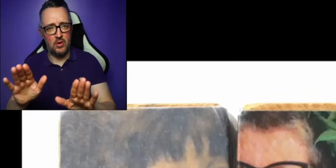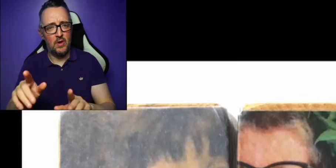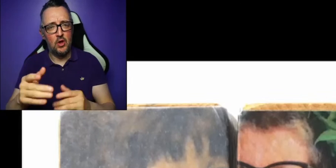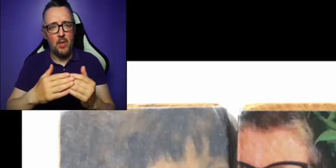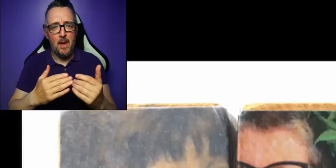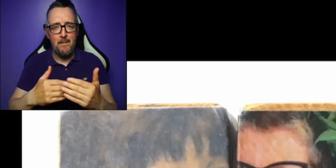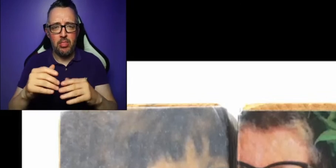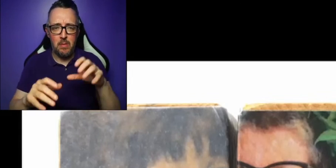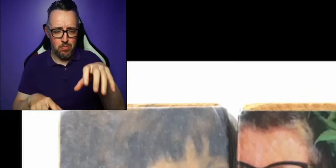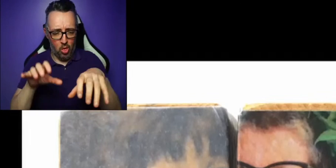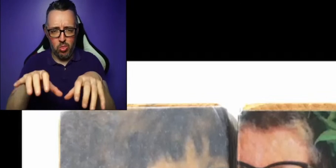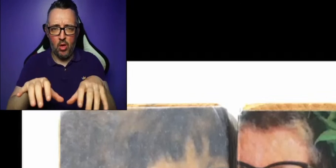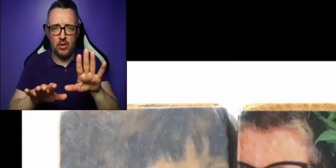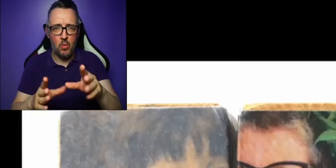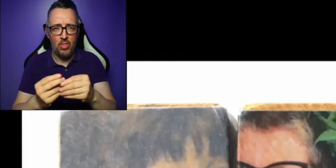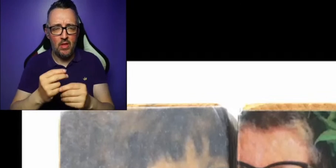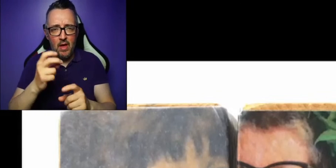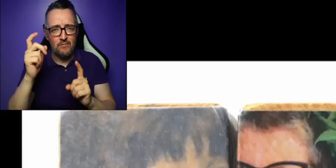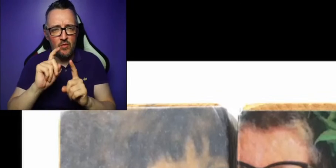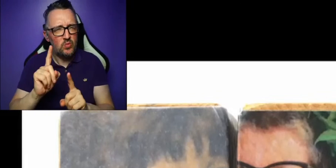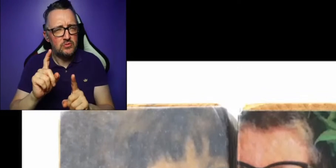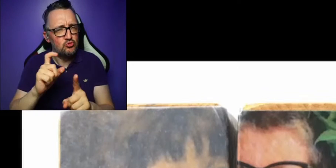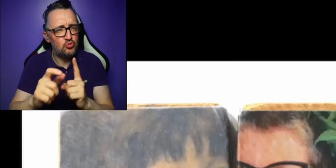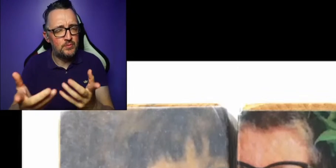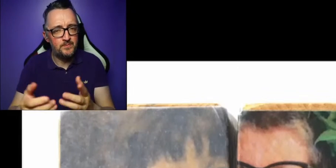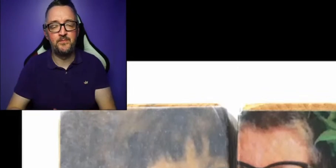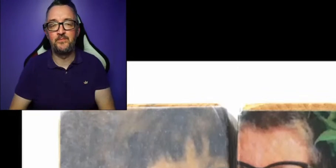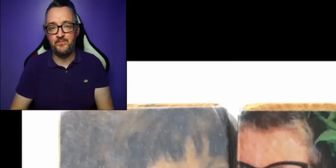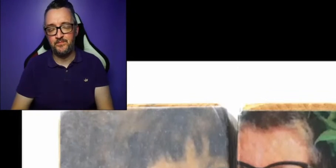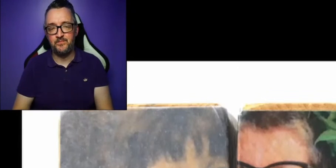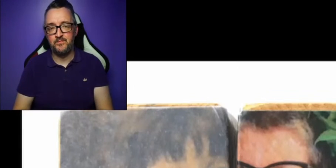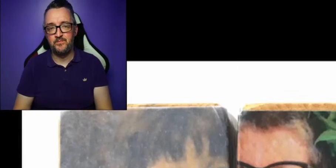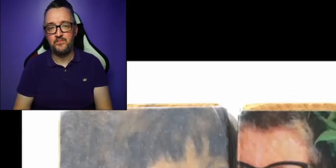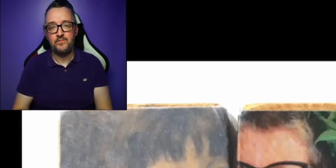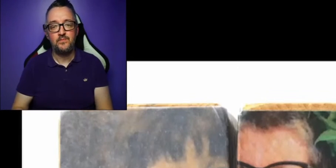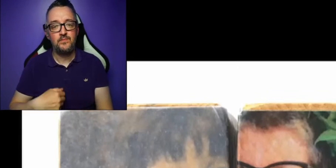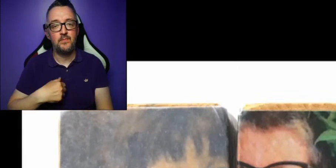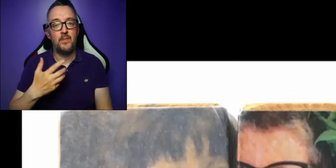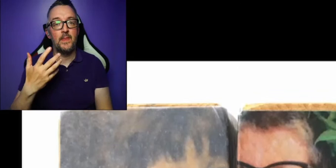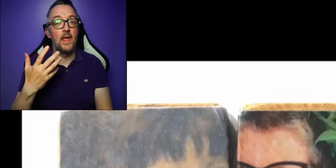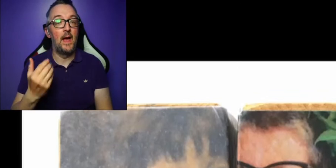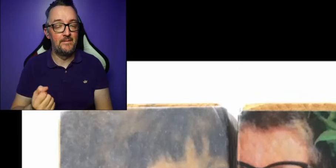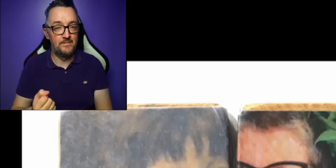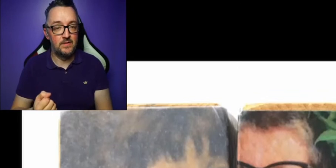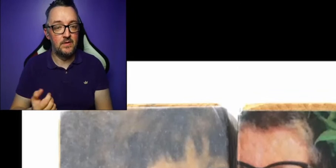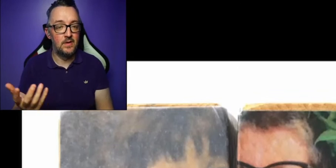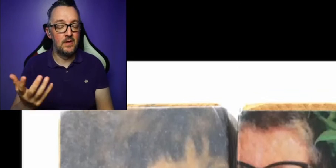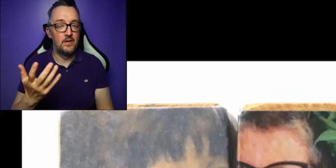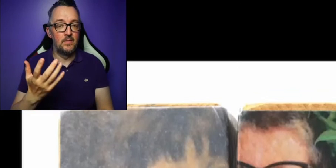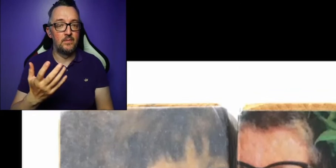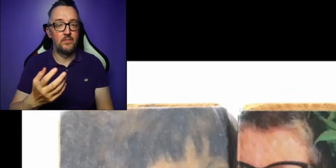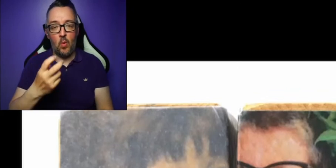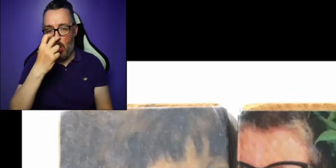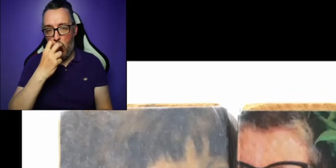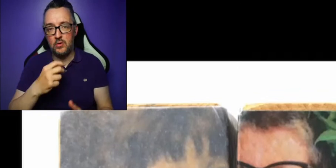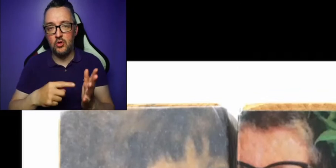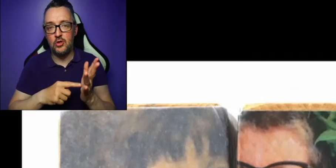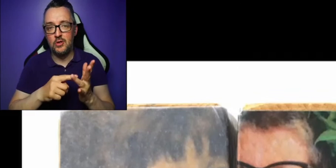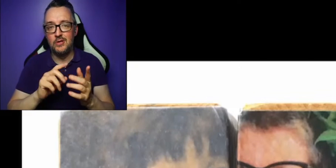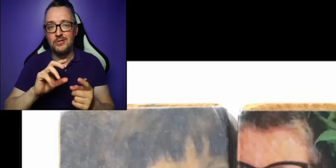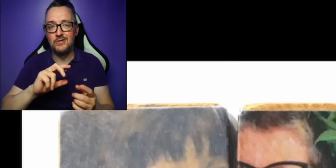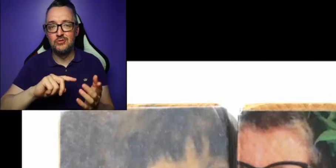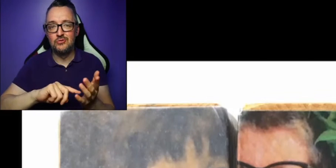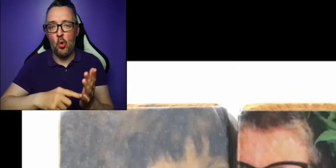the building blocks and your old photos? Yeah, so I had a collection of vintage toy